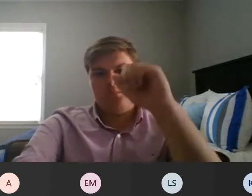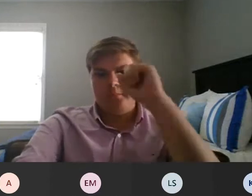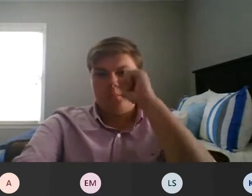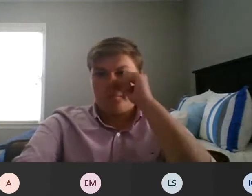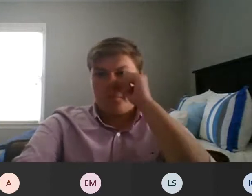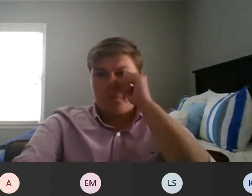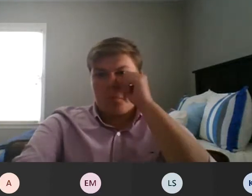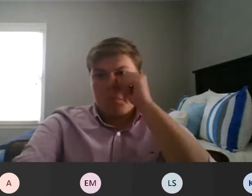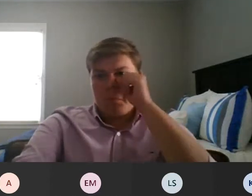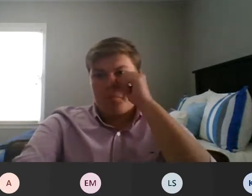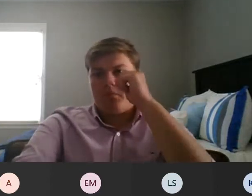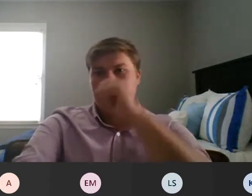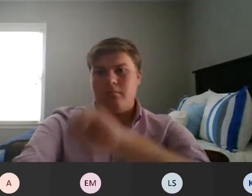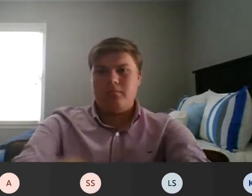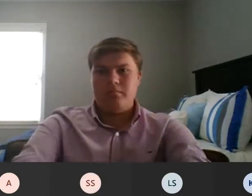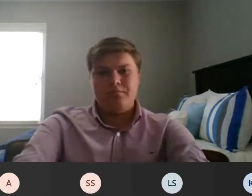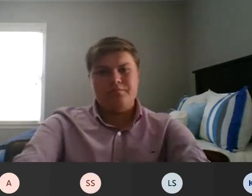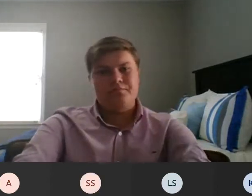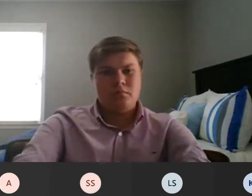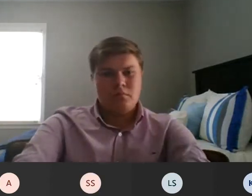Next up is Lohoy.